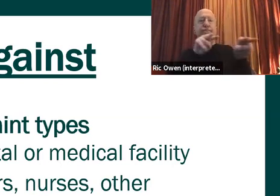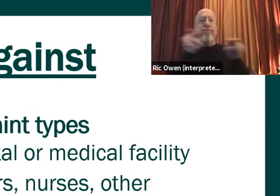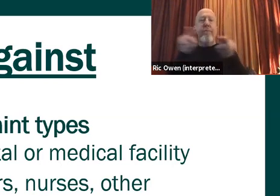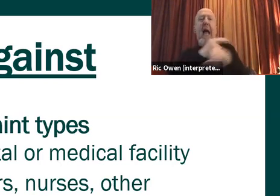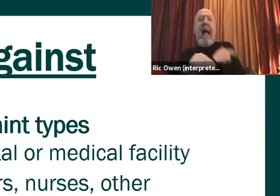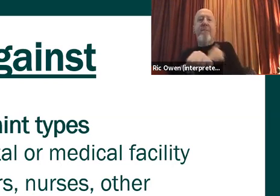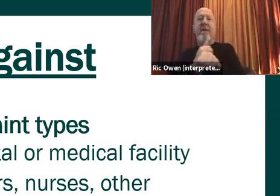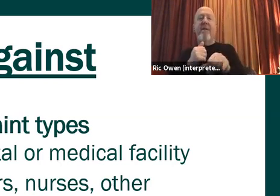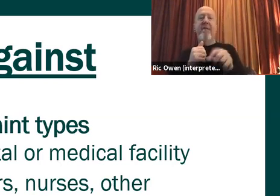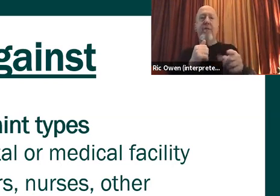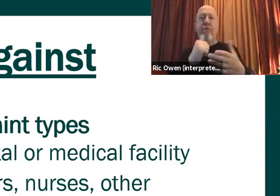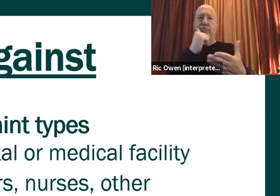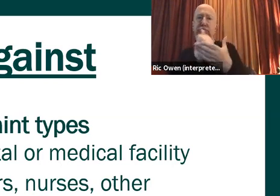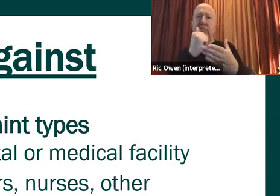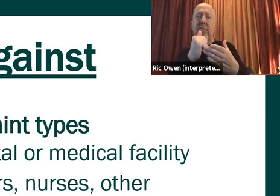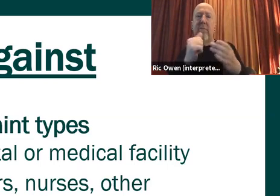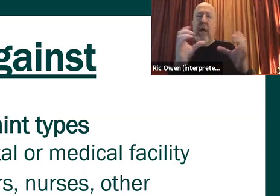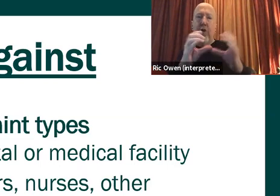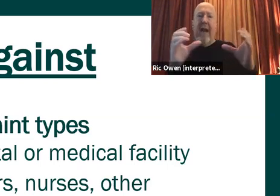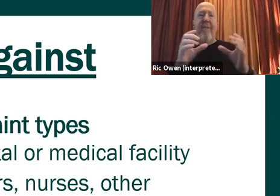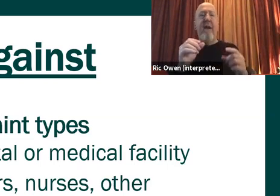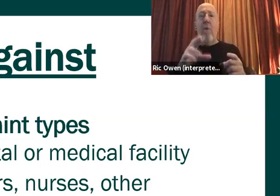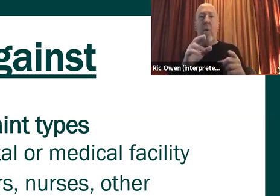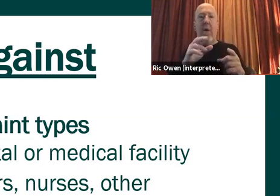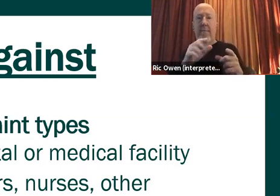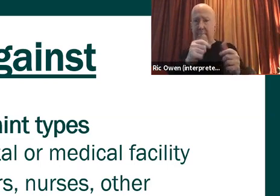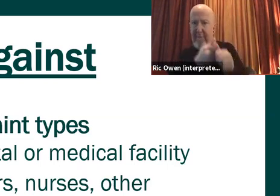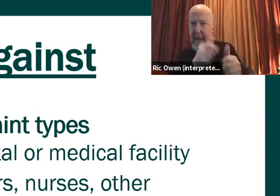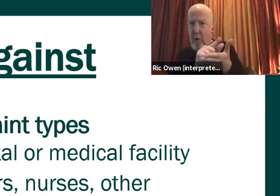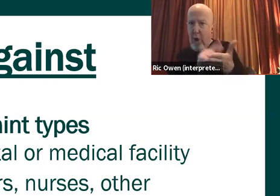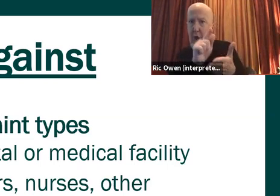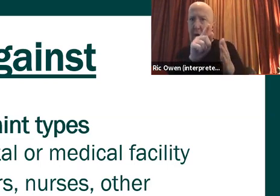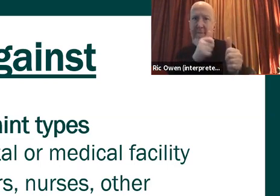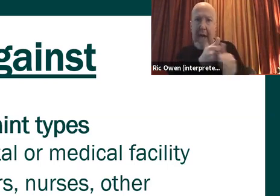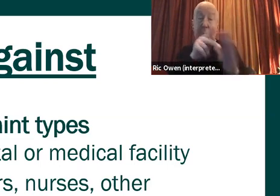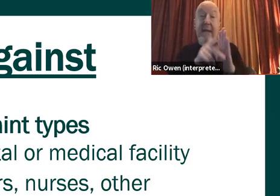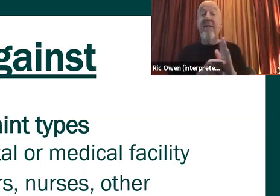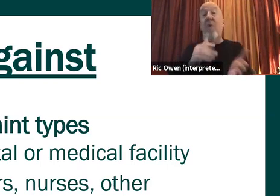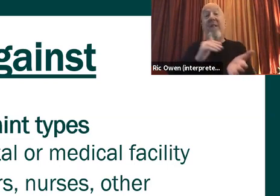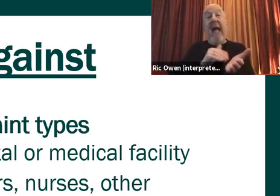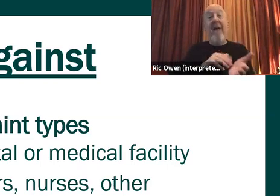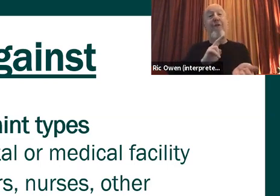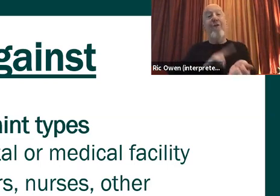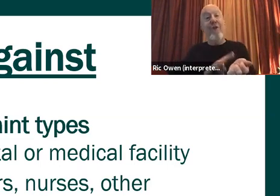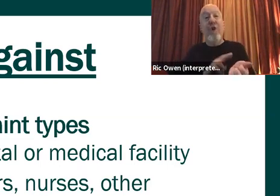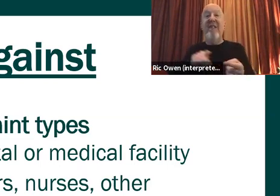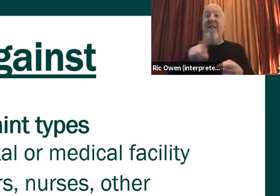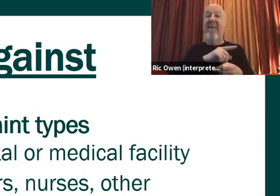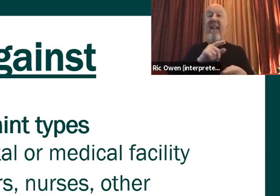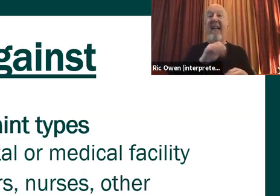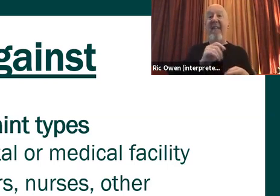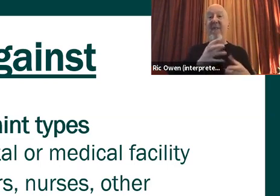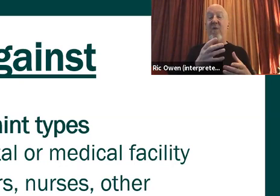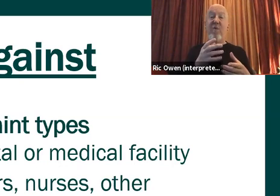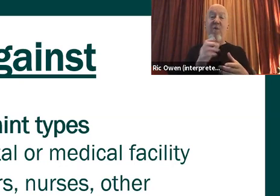and non-binary people. So doctors, nurses, and other health professionals, if you're filing a complaint there, you can